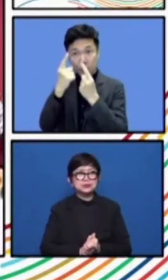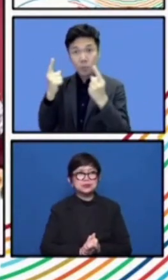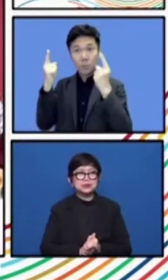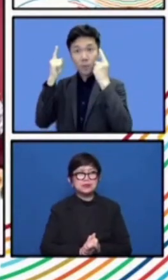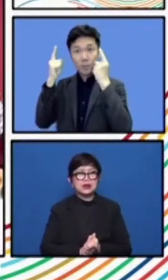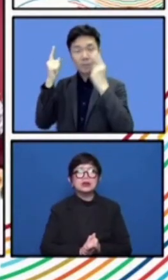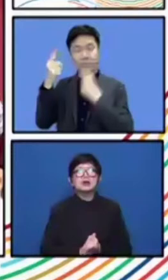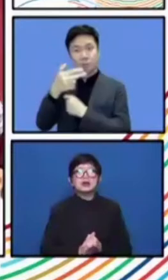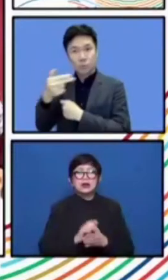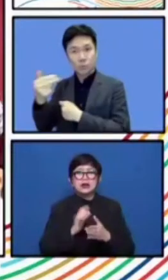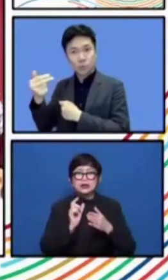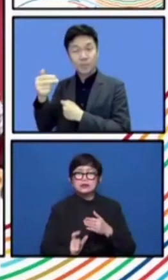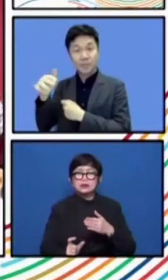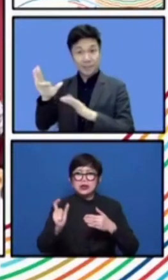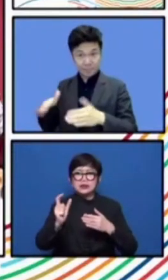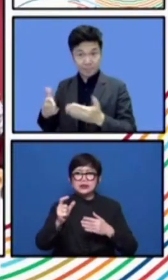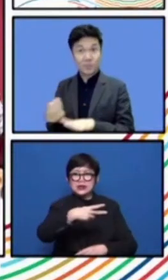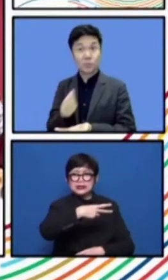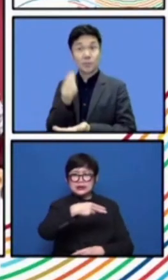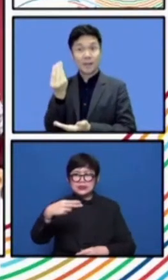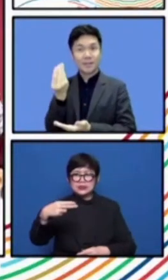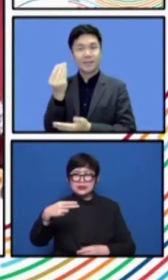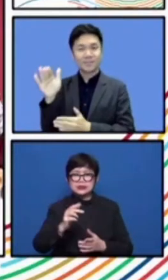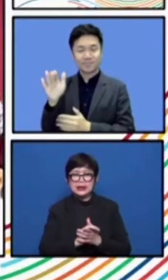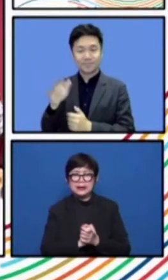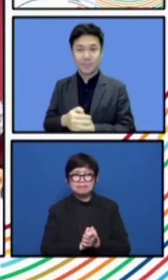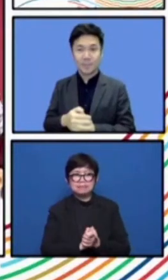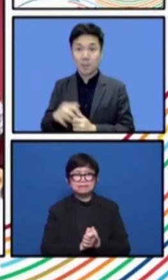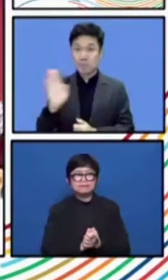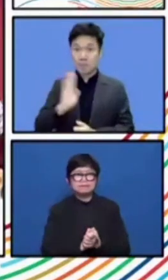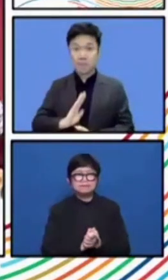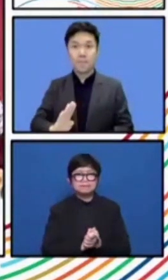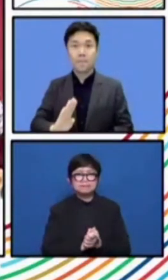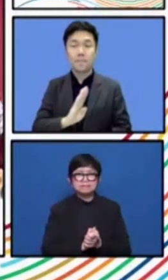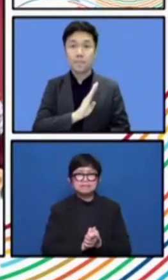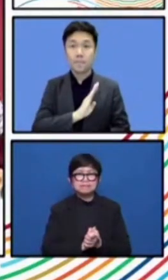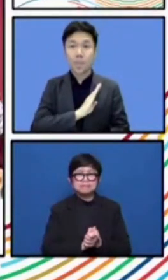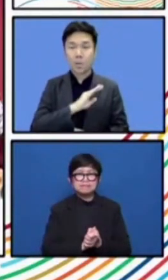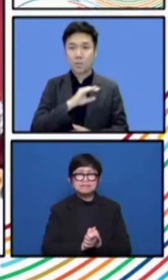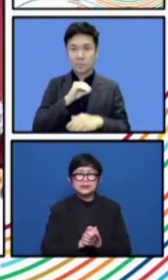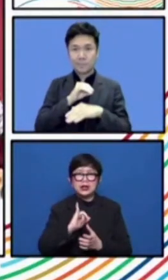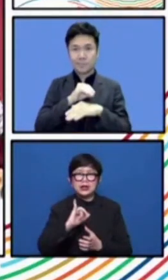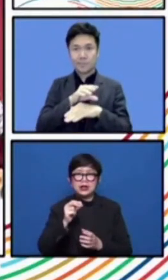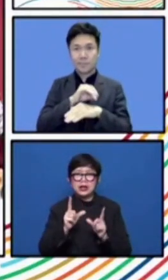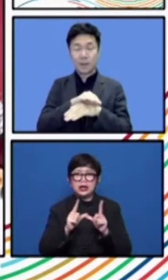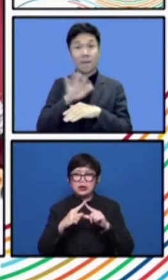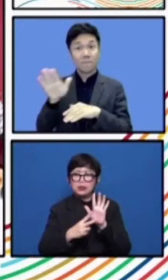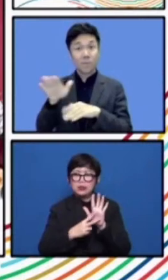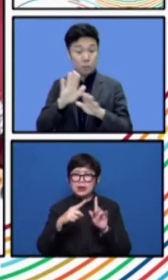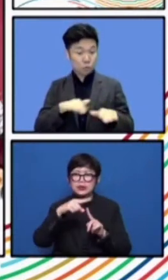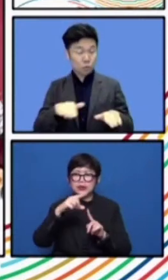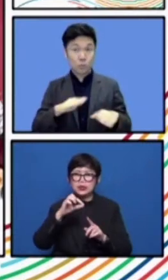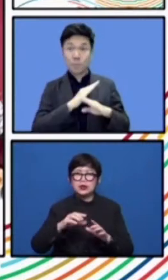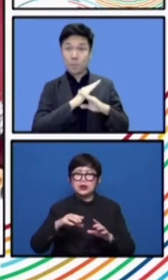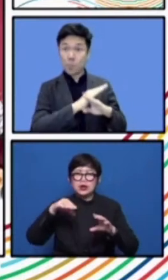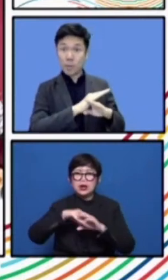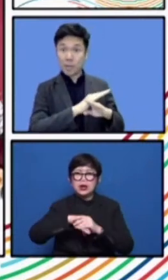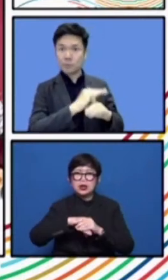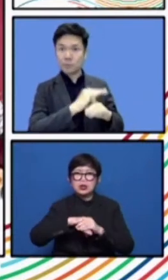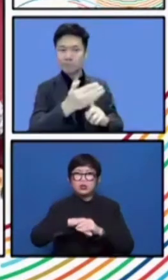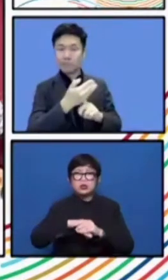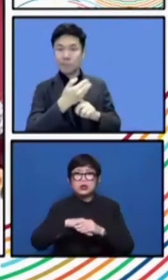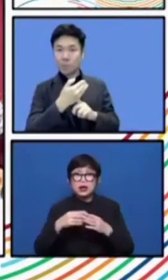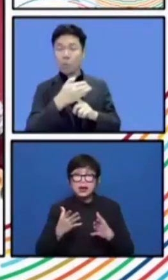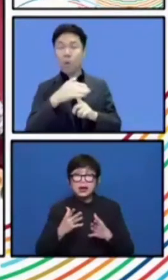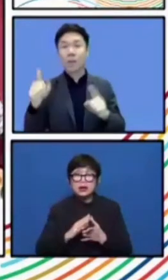here in Jakarta and he's also a board of advisor for the center on child protection and well-being at the faculty of social and